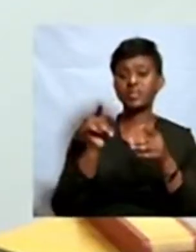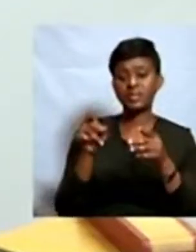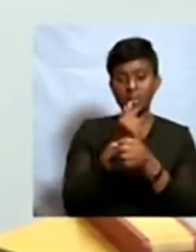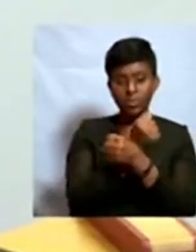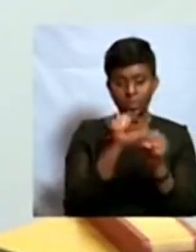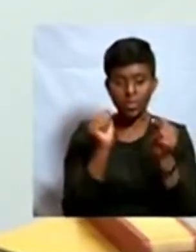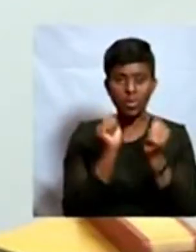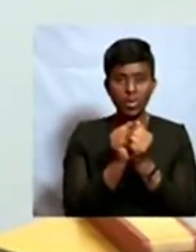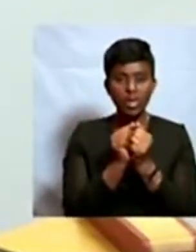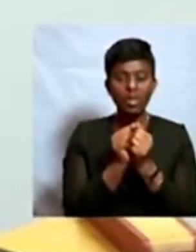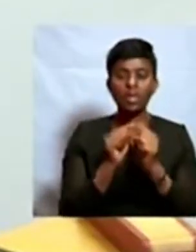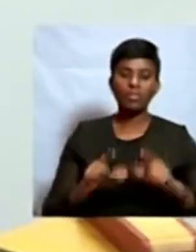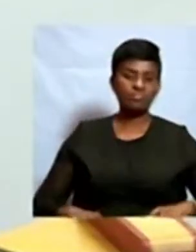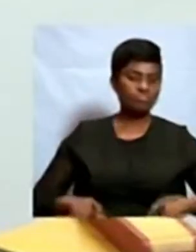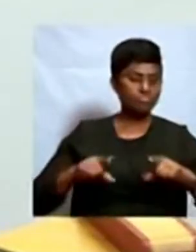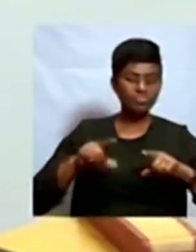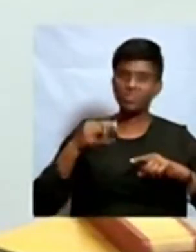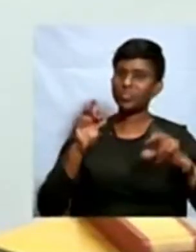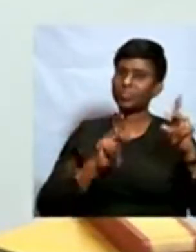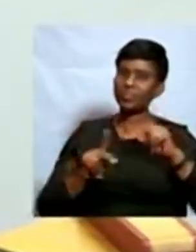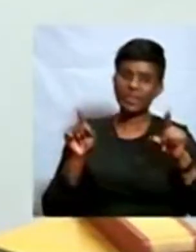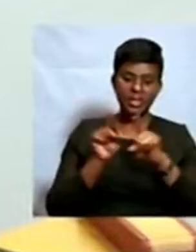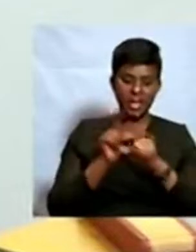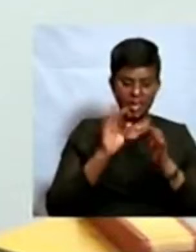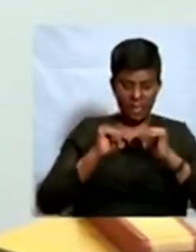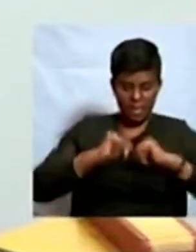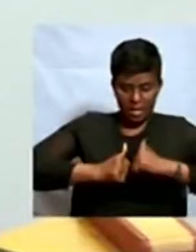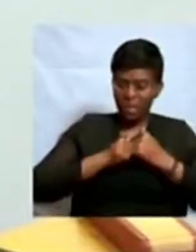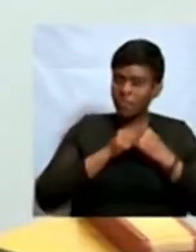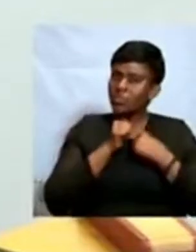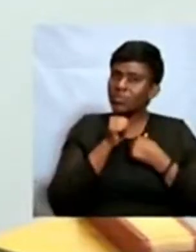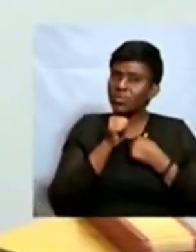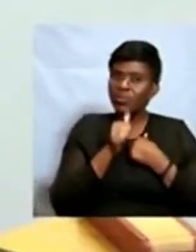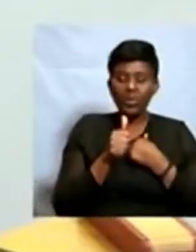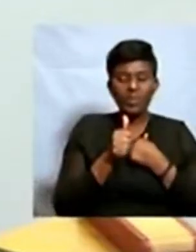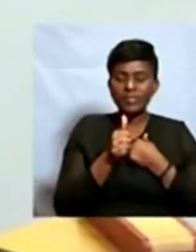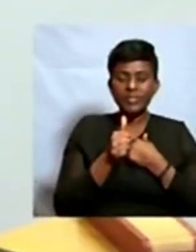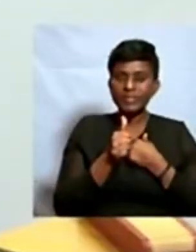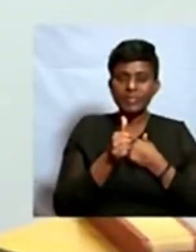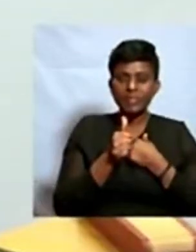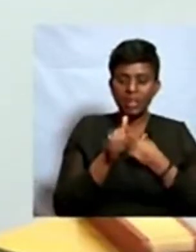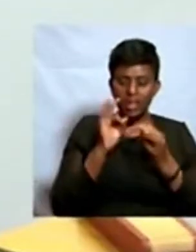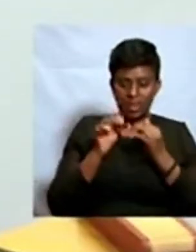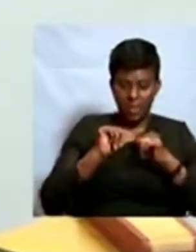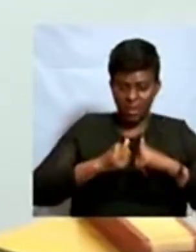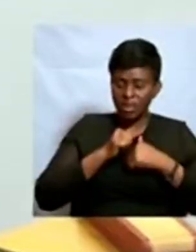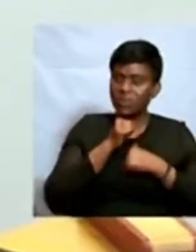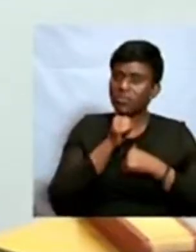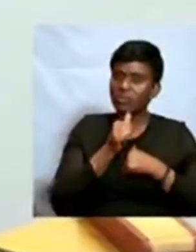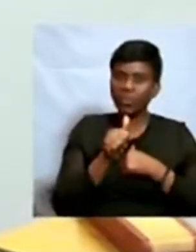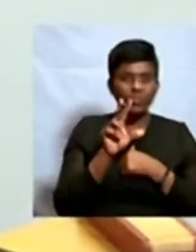with the lives of people, and if we do not actually